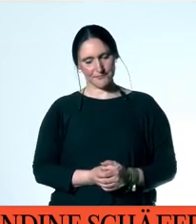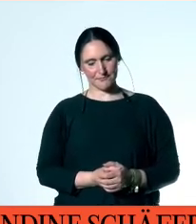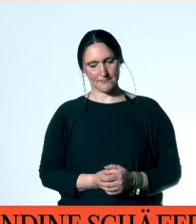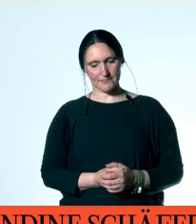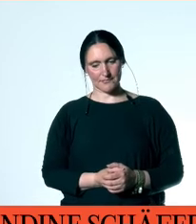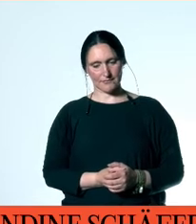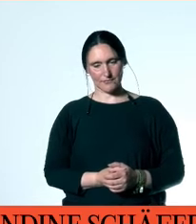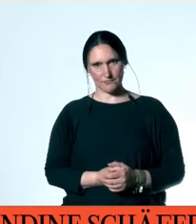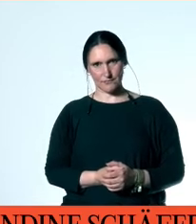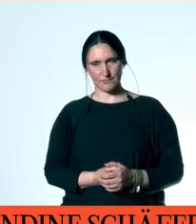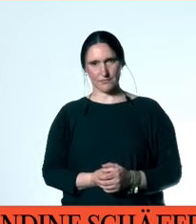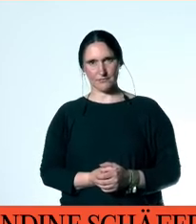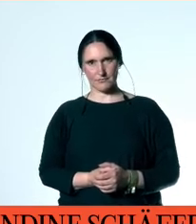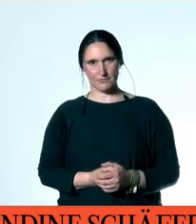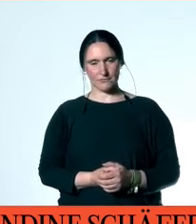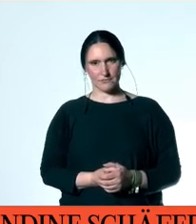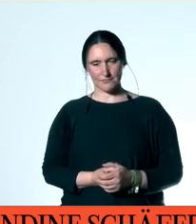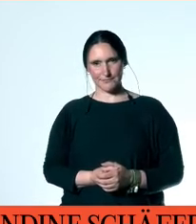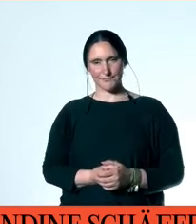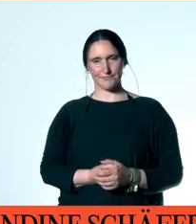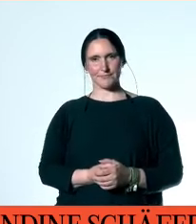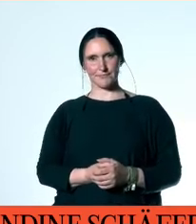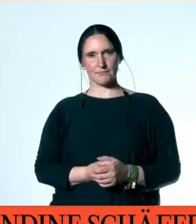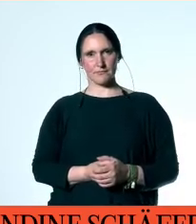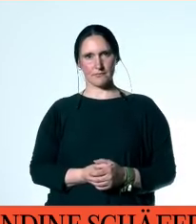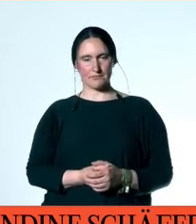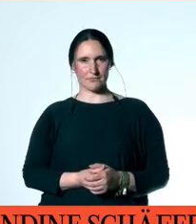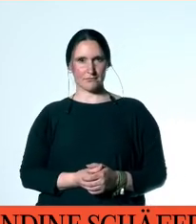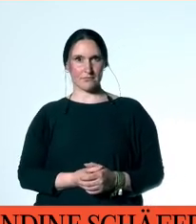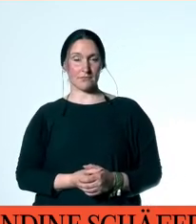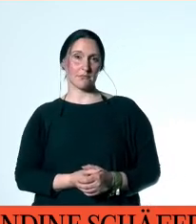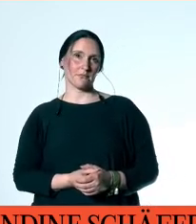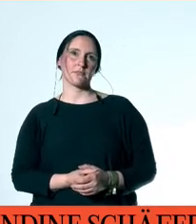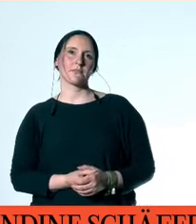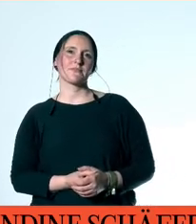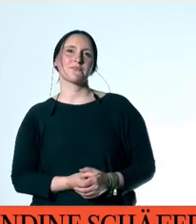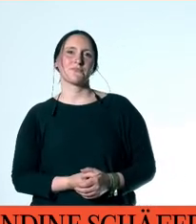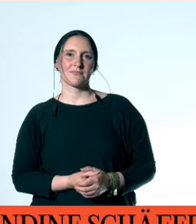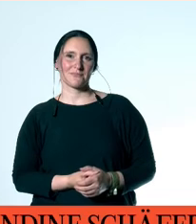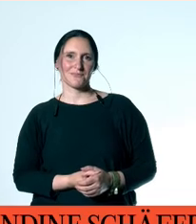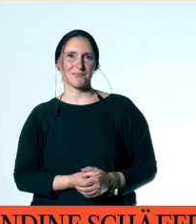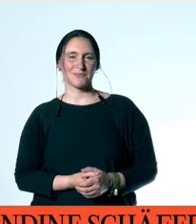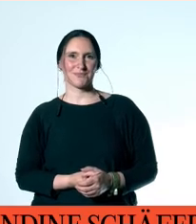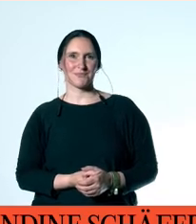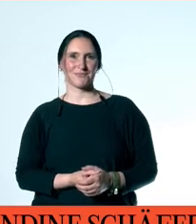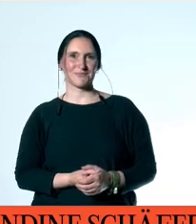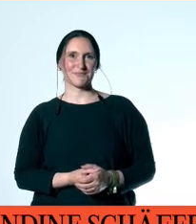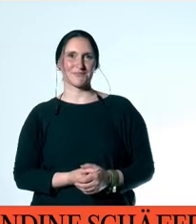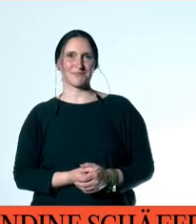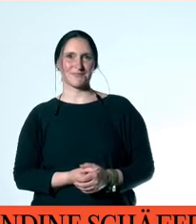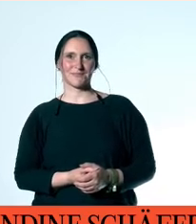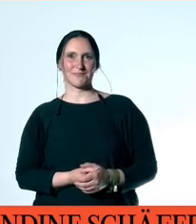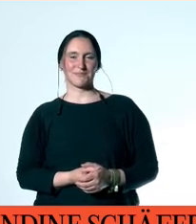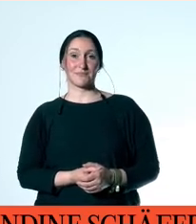ganz intensiv befassen mit den Bedürfnissen der Communities und sich entsprechend in diesen